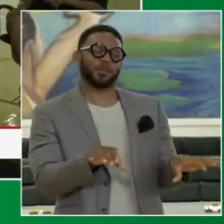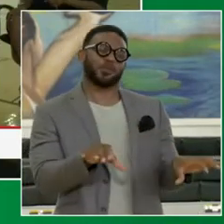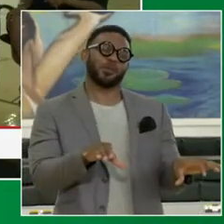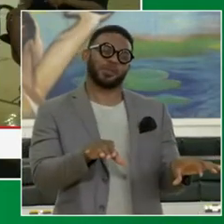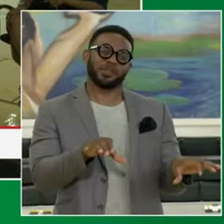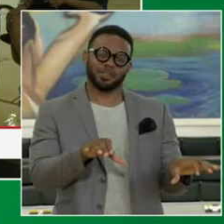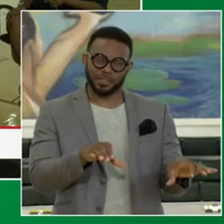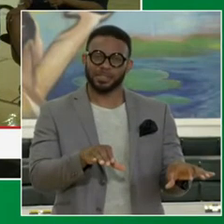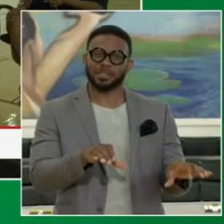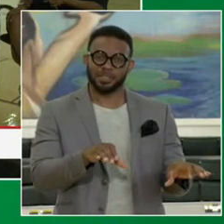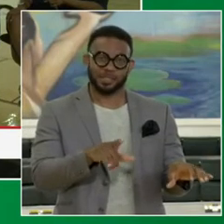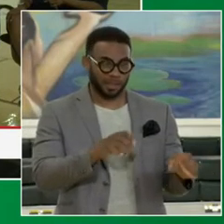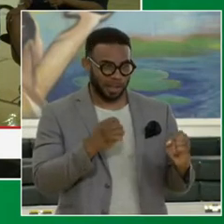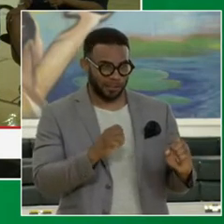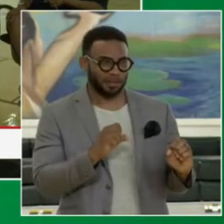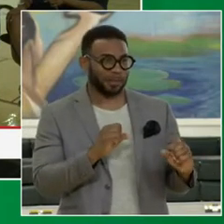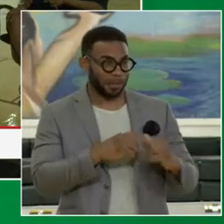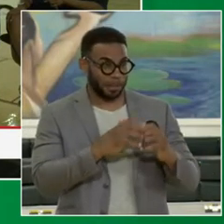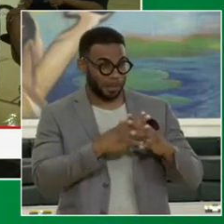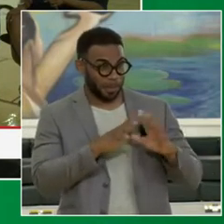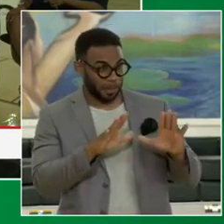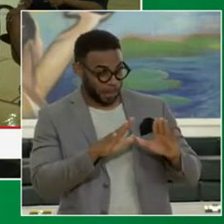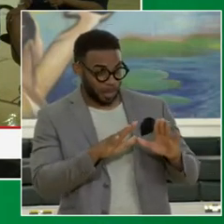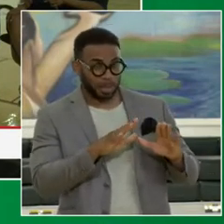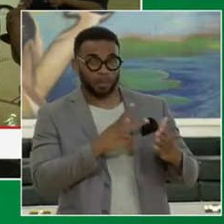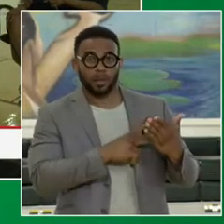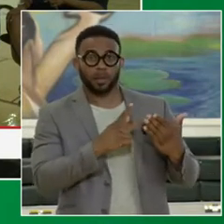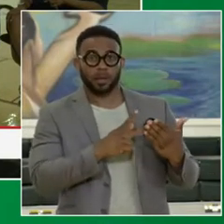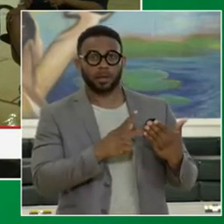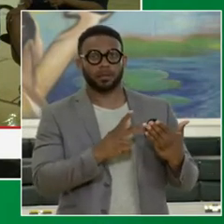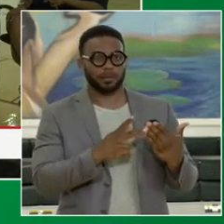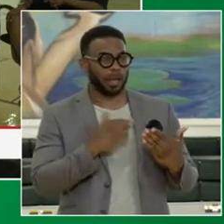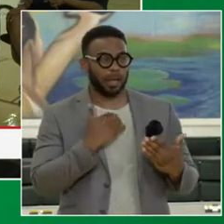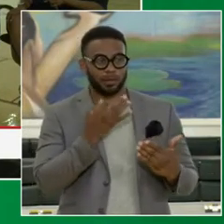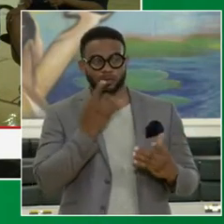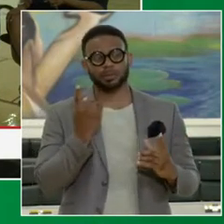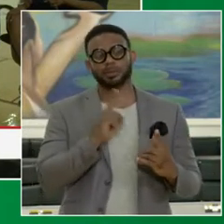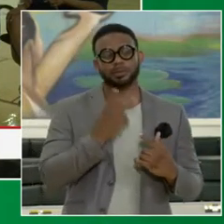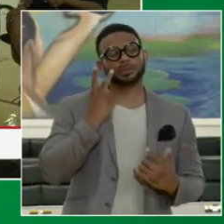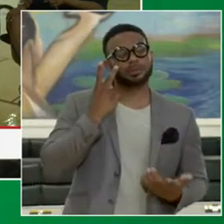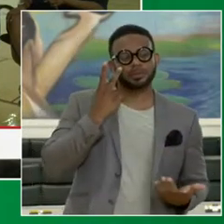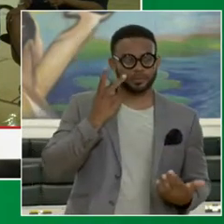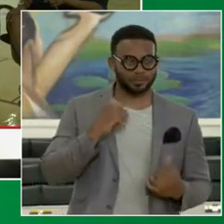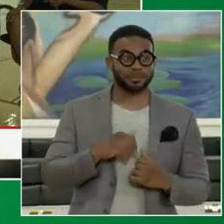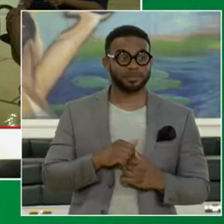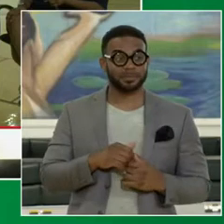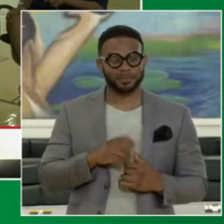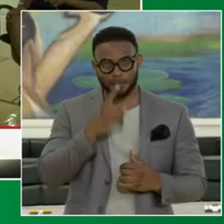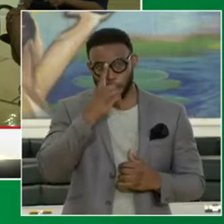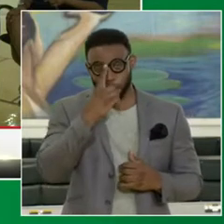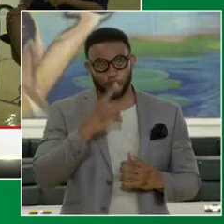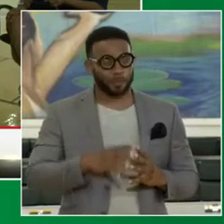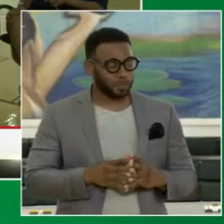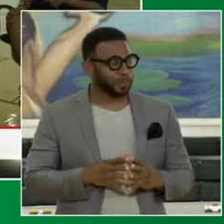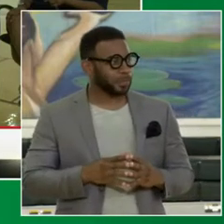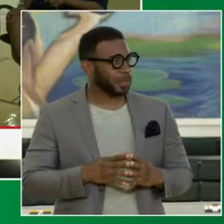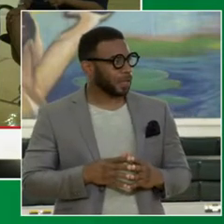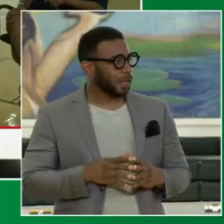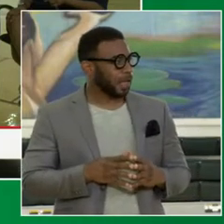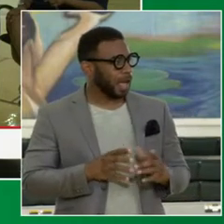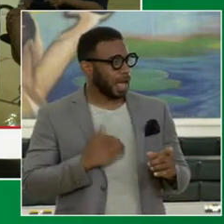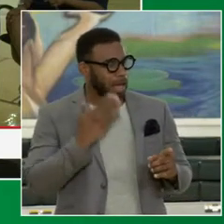to establish the effort in building blocks. When I was coming over here, actually, and this almost sadly, though it is a kudos to you, is